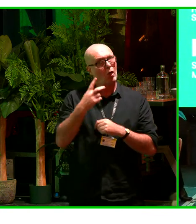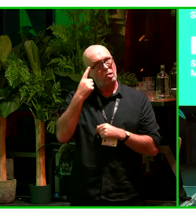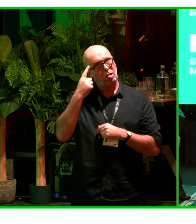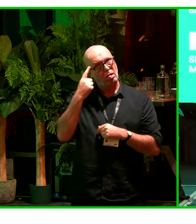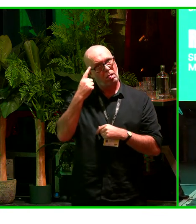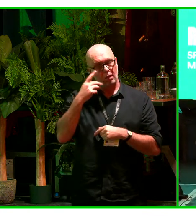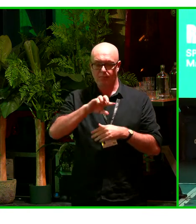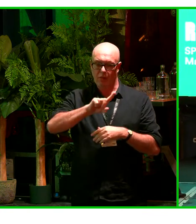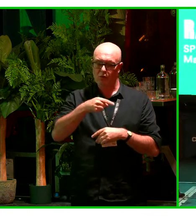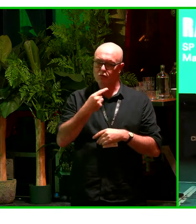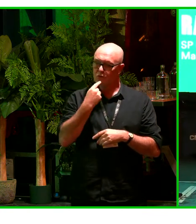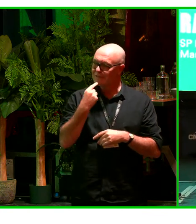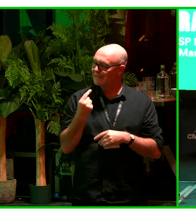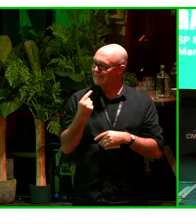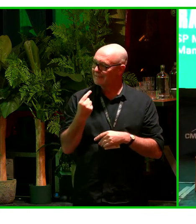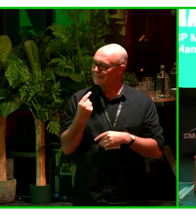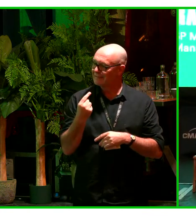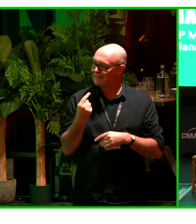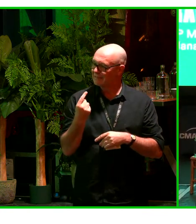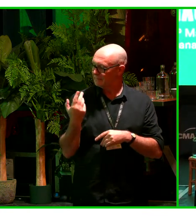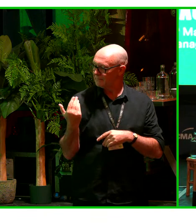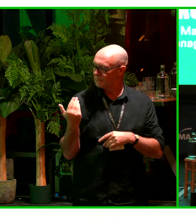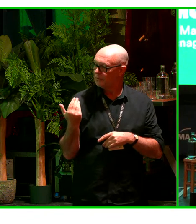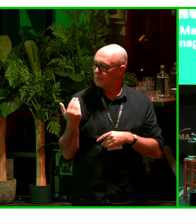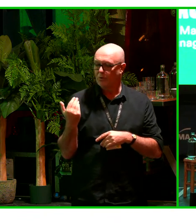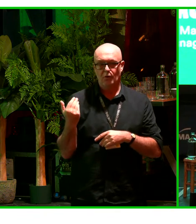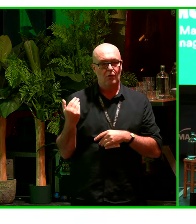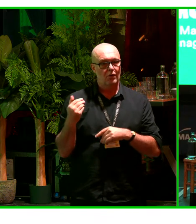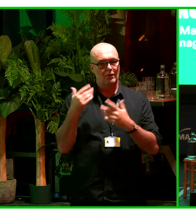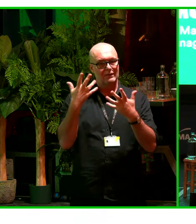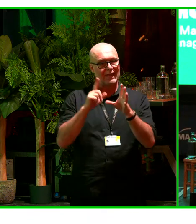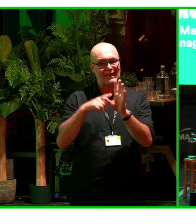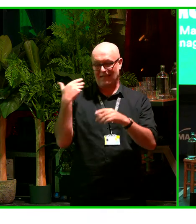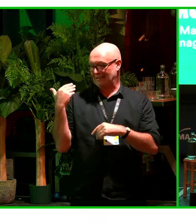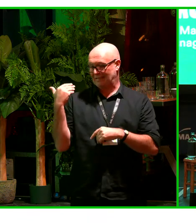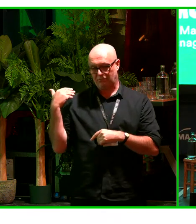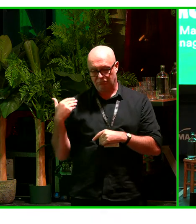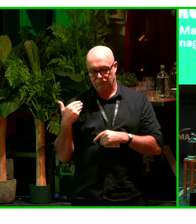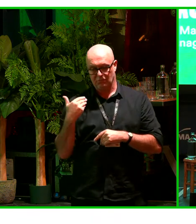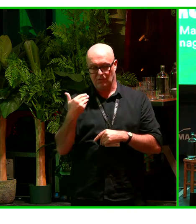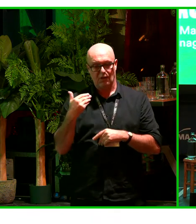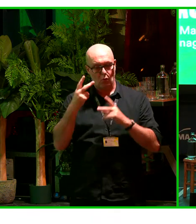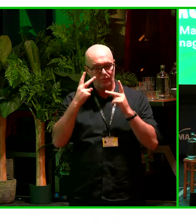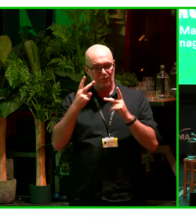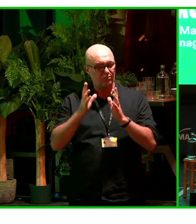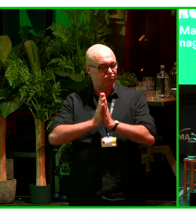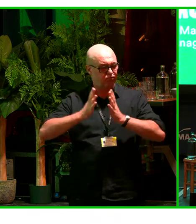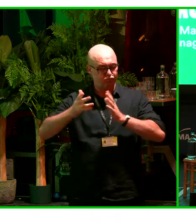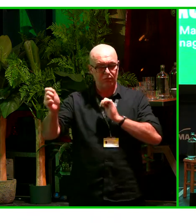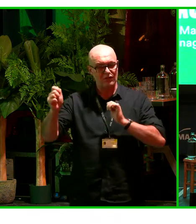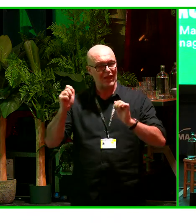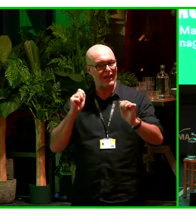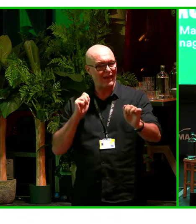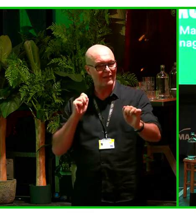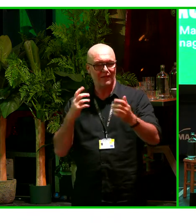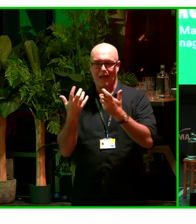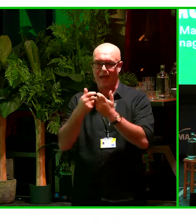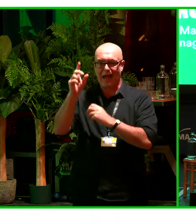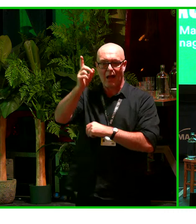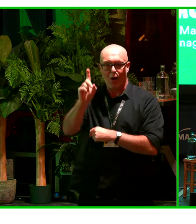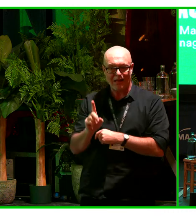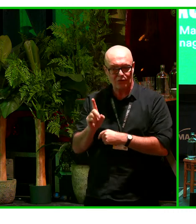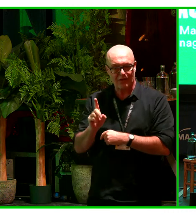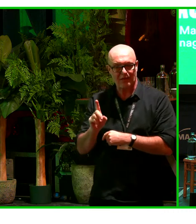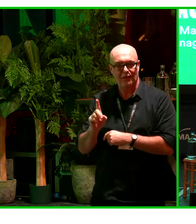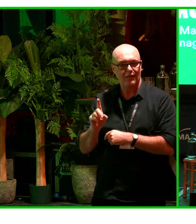that Johnny was talking about from Electricity Northwest, in the last decade, we've seen a significant change in the way that the electricity has